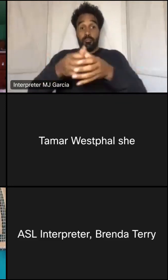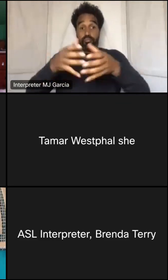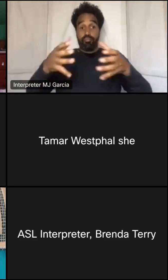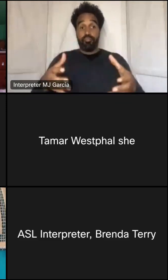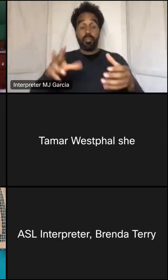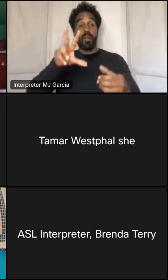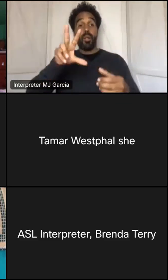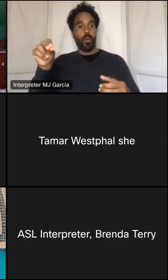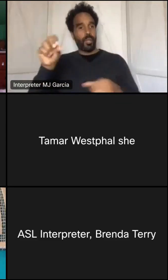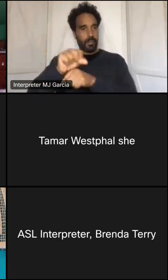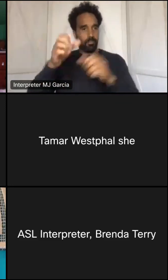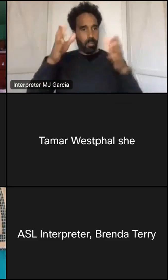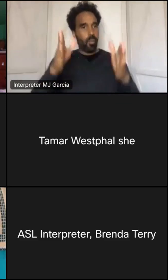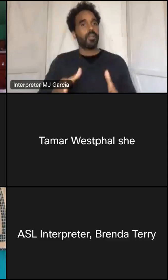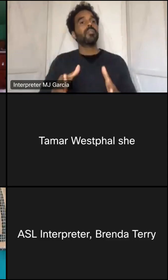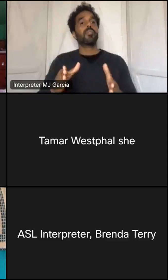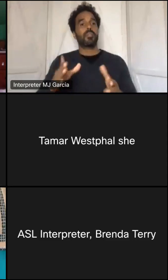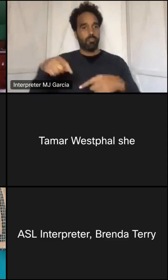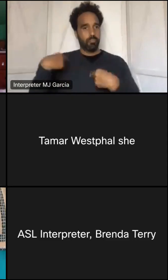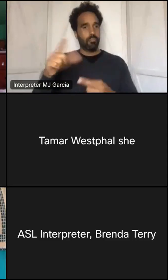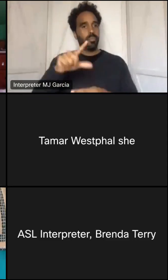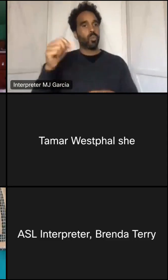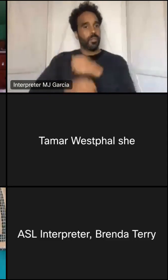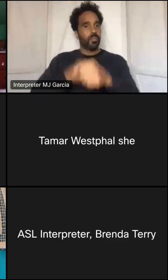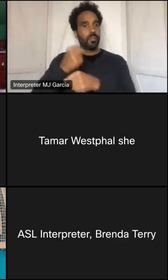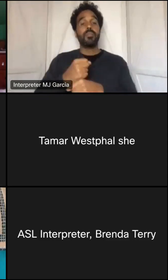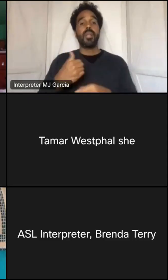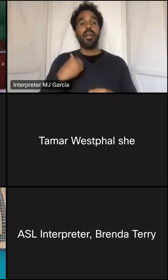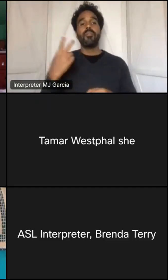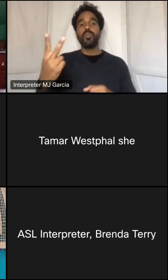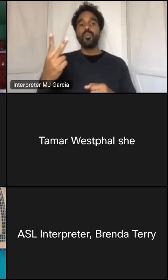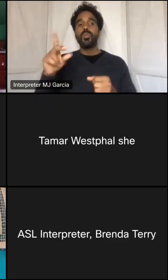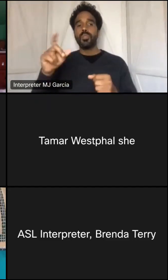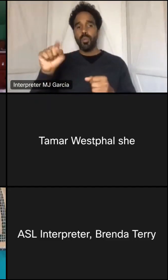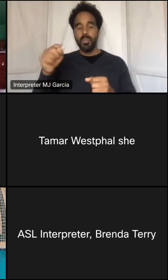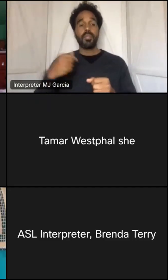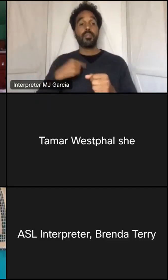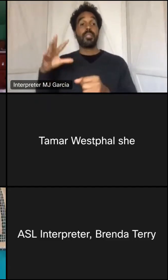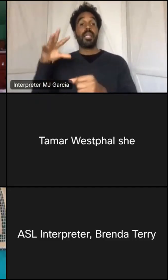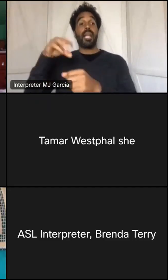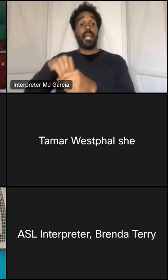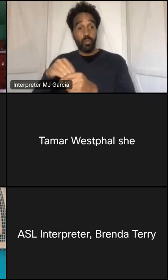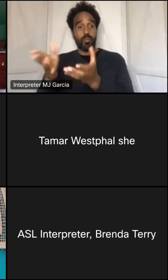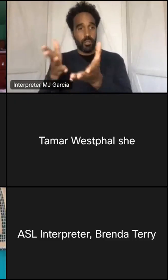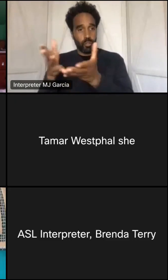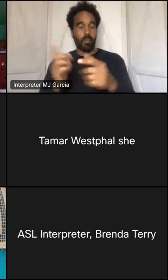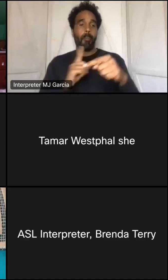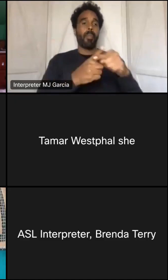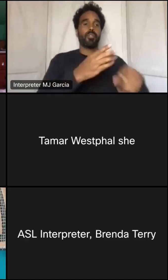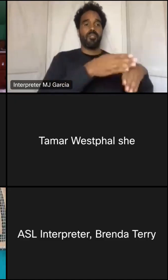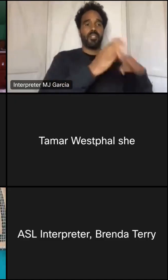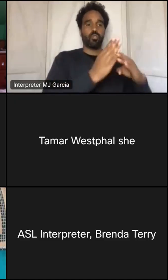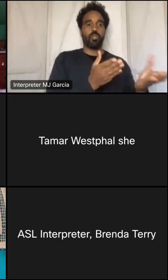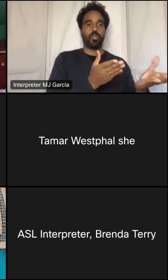and we provide services in 2 different departments. We provide intervention and prevention services.